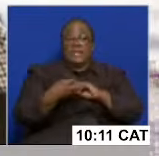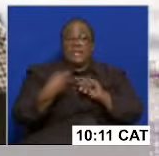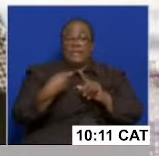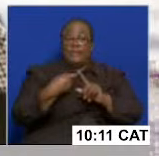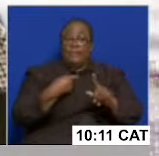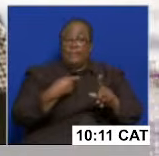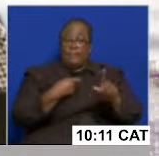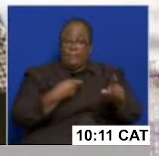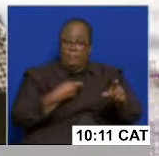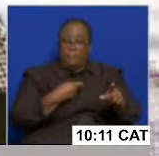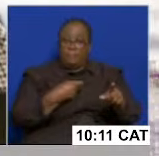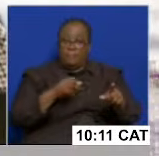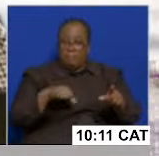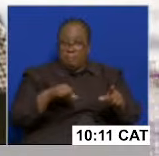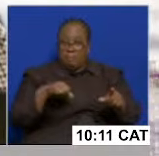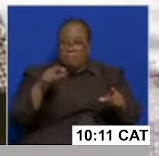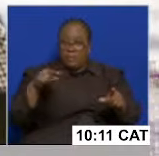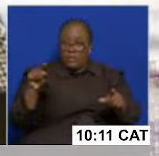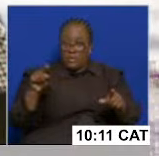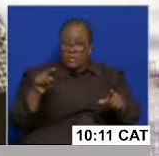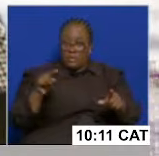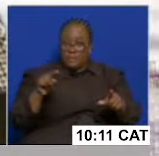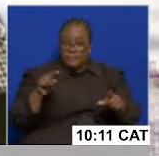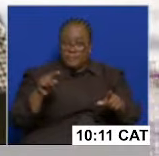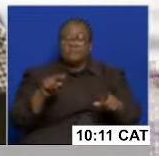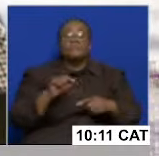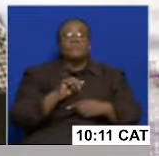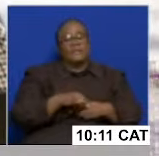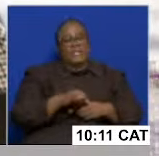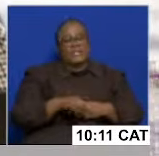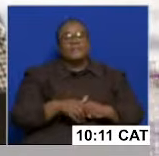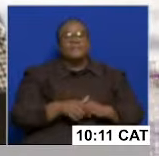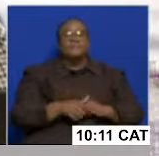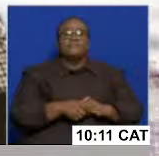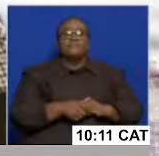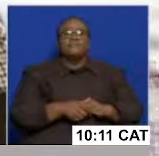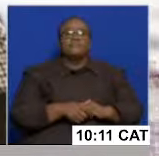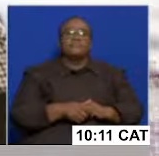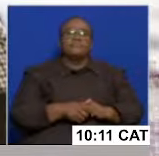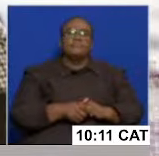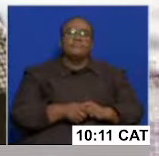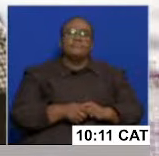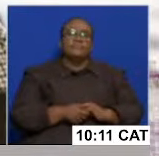correct? Yes. Okay. And